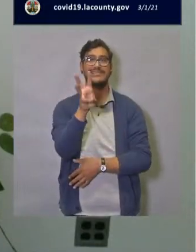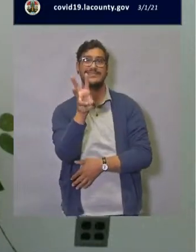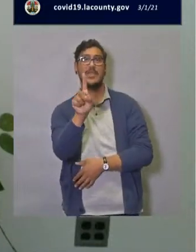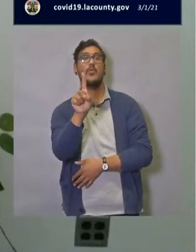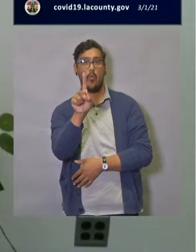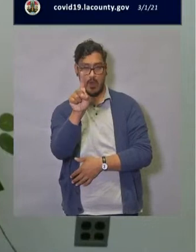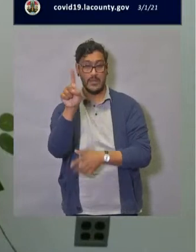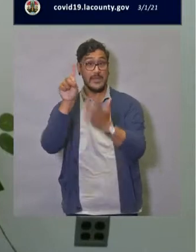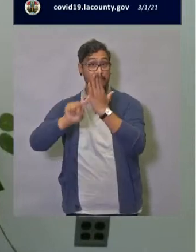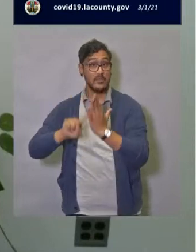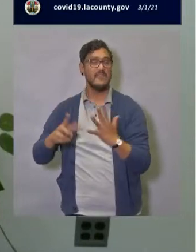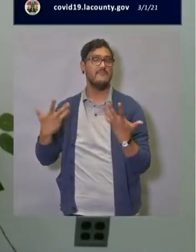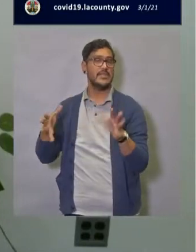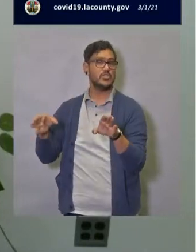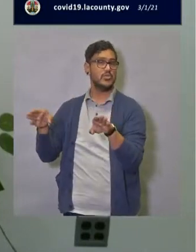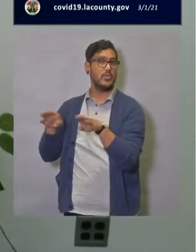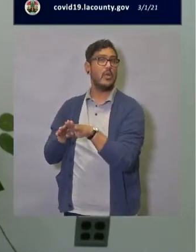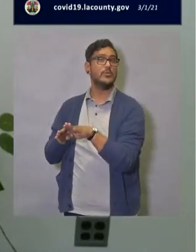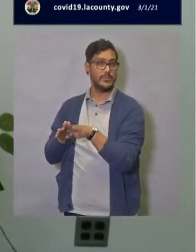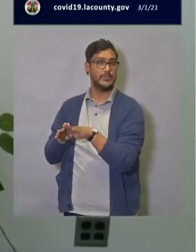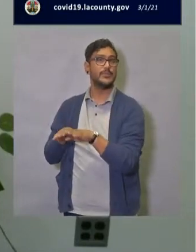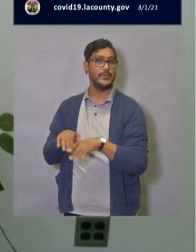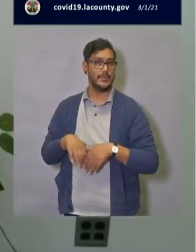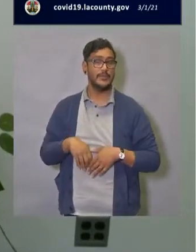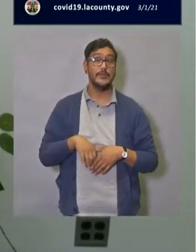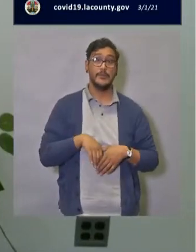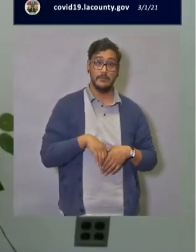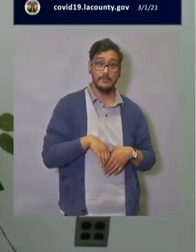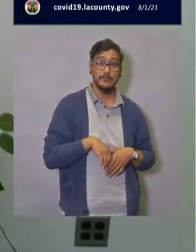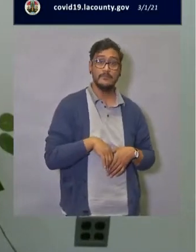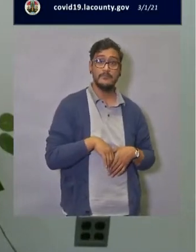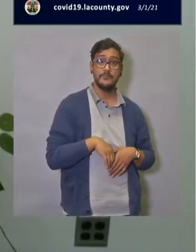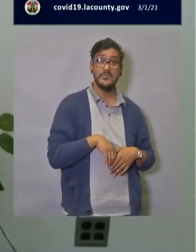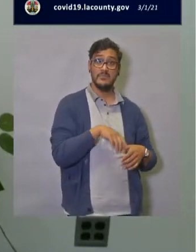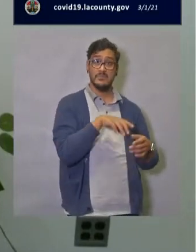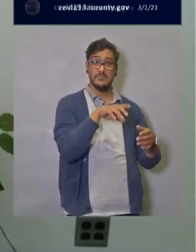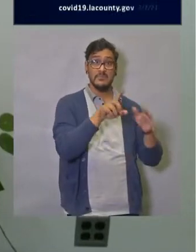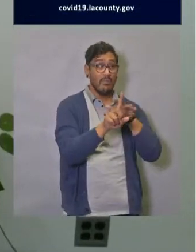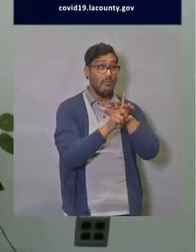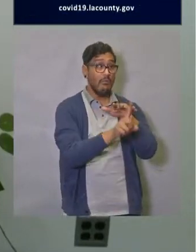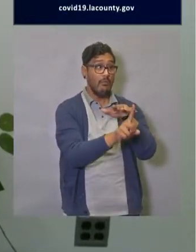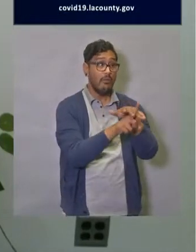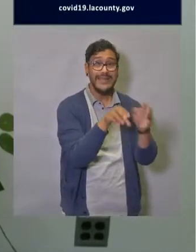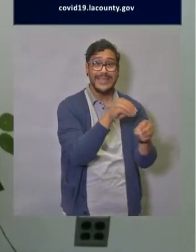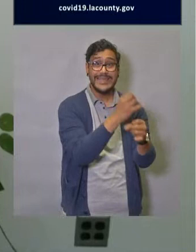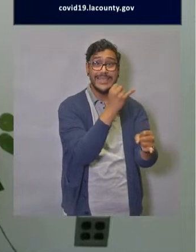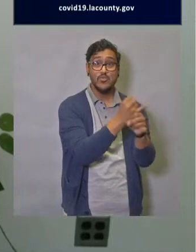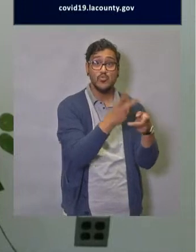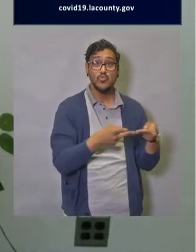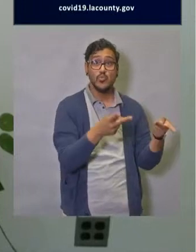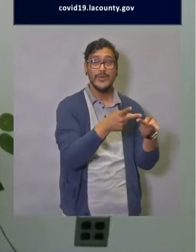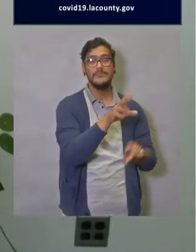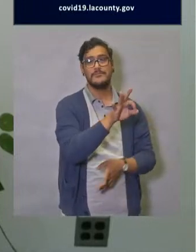4,161 investigations. The total number of confirmed cases in institutional settings is